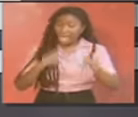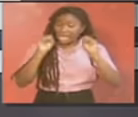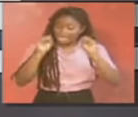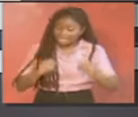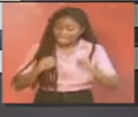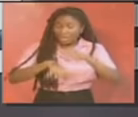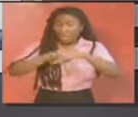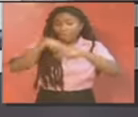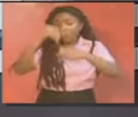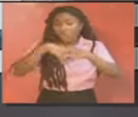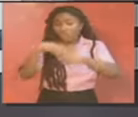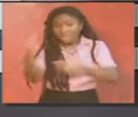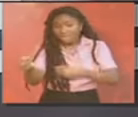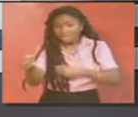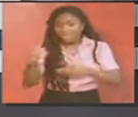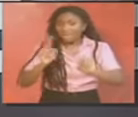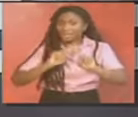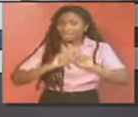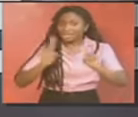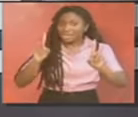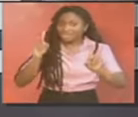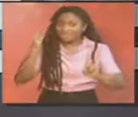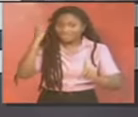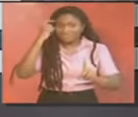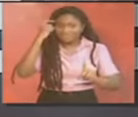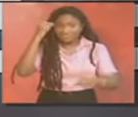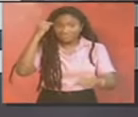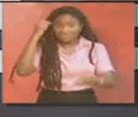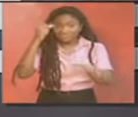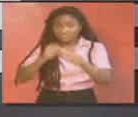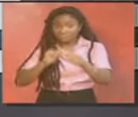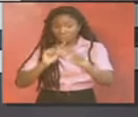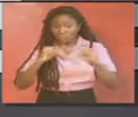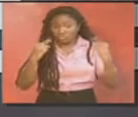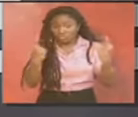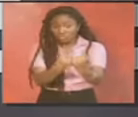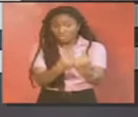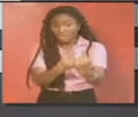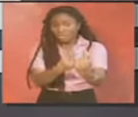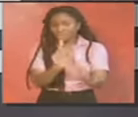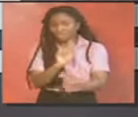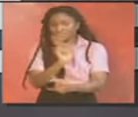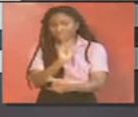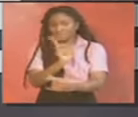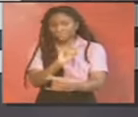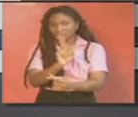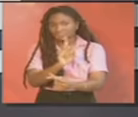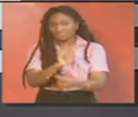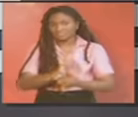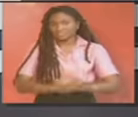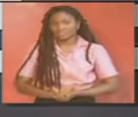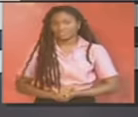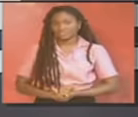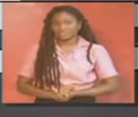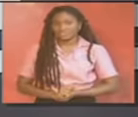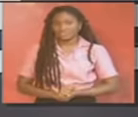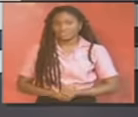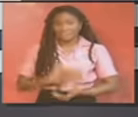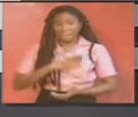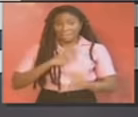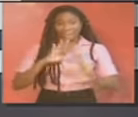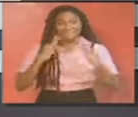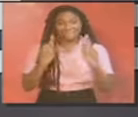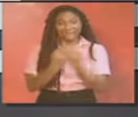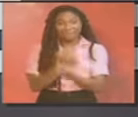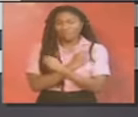be mindful of the times when crowds may be more prevalent. My family loves going to a beach in